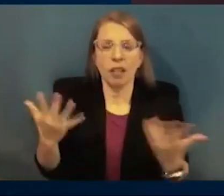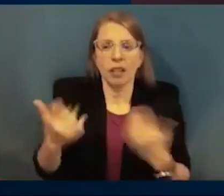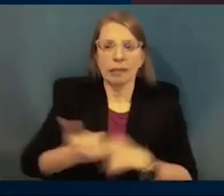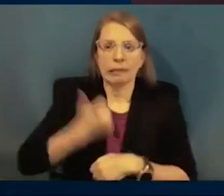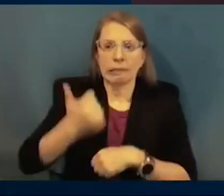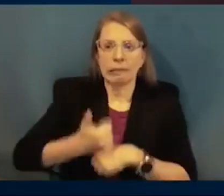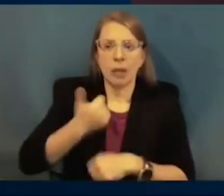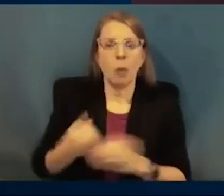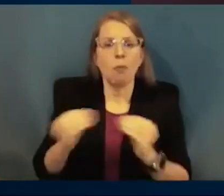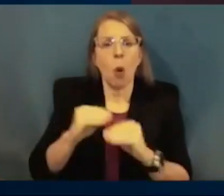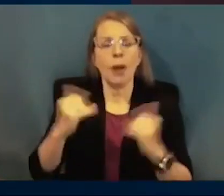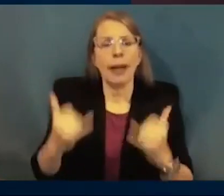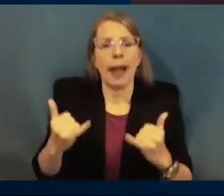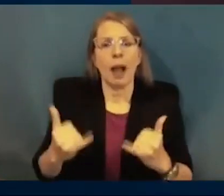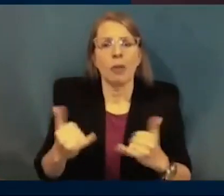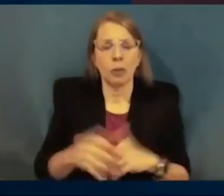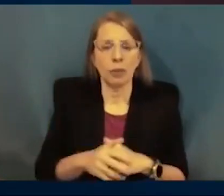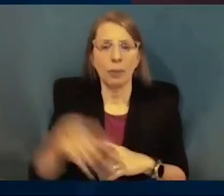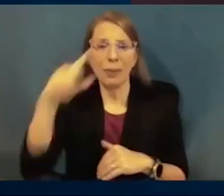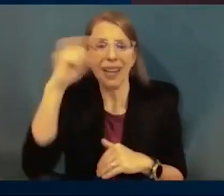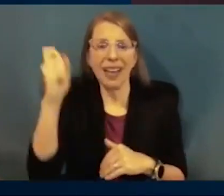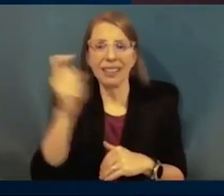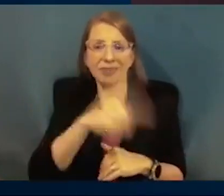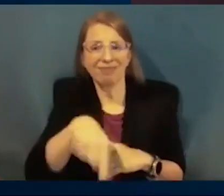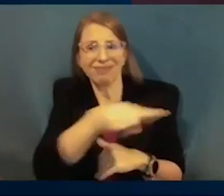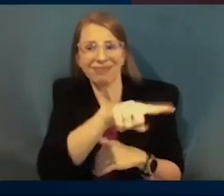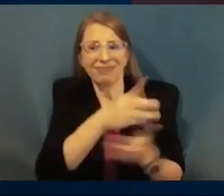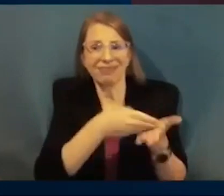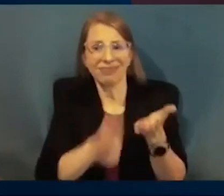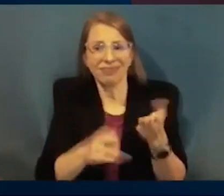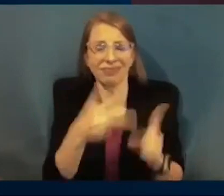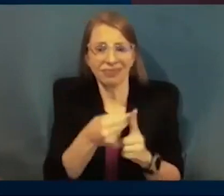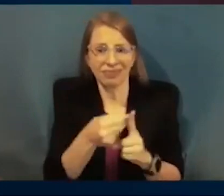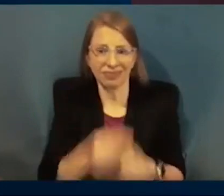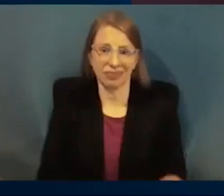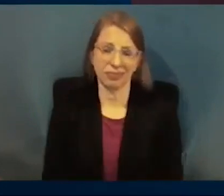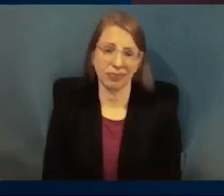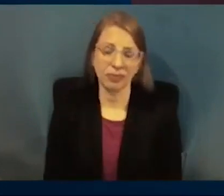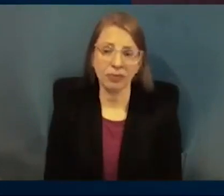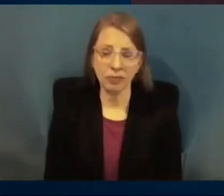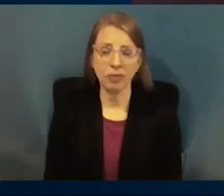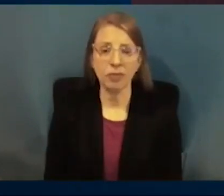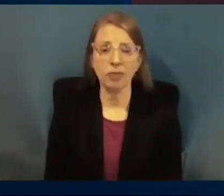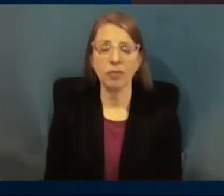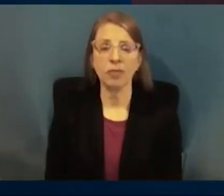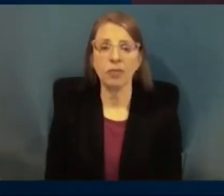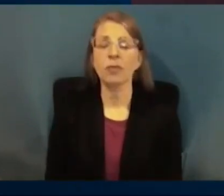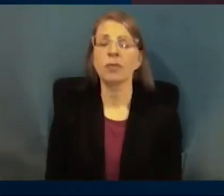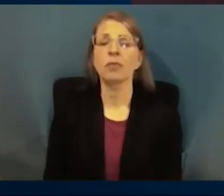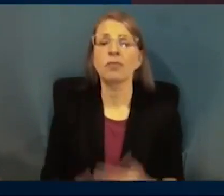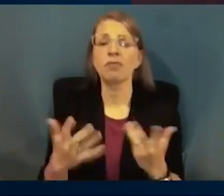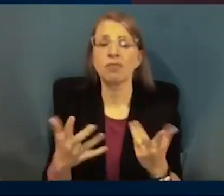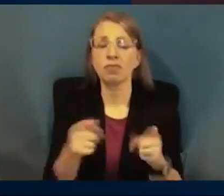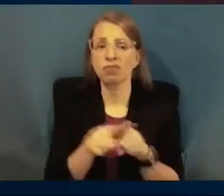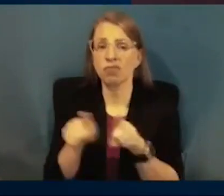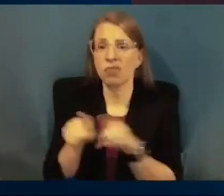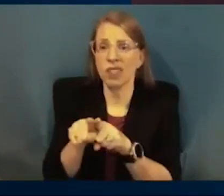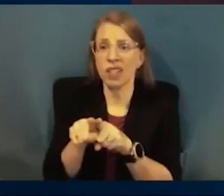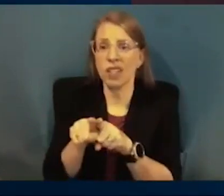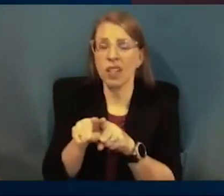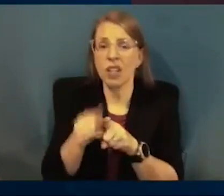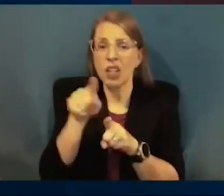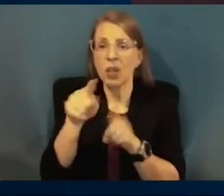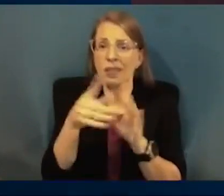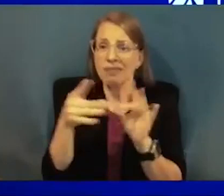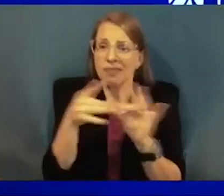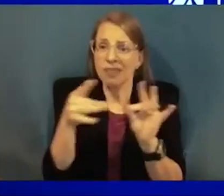now because of the people who have chosen not to get vaccinated? In light of that, what do you say to people still choosing not to get the